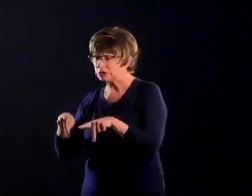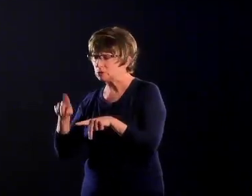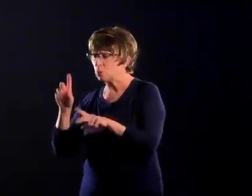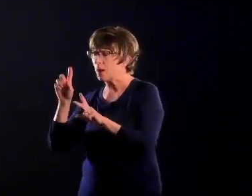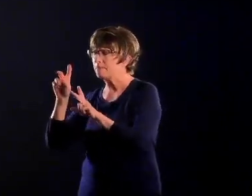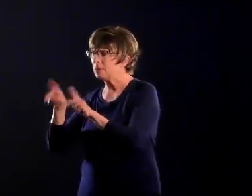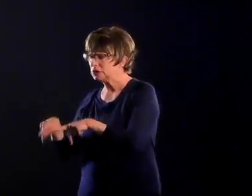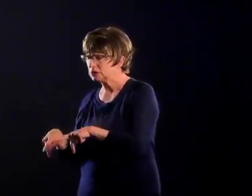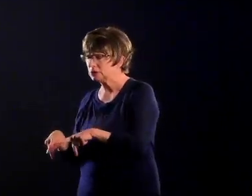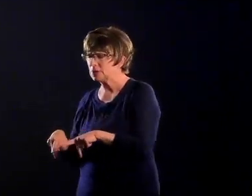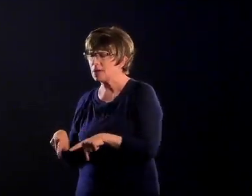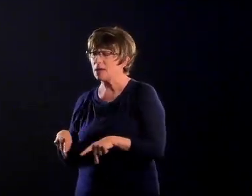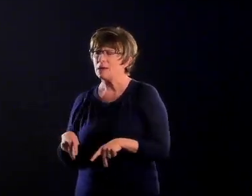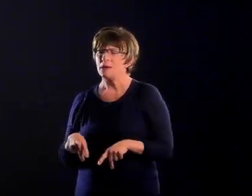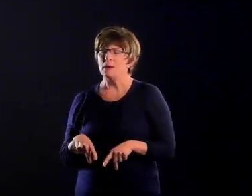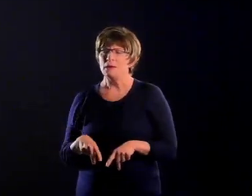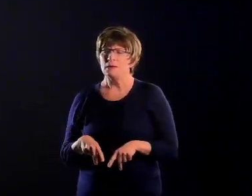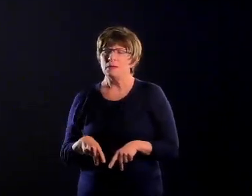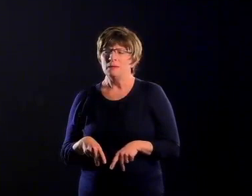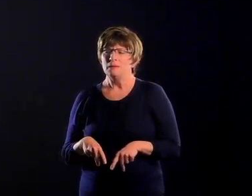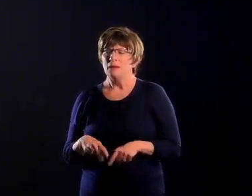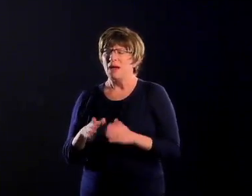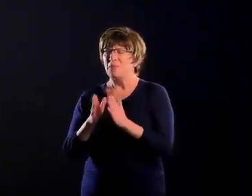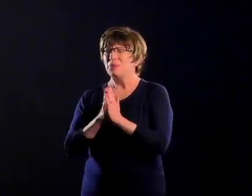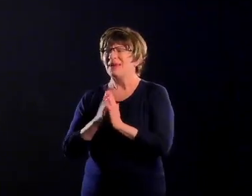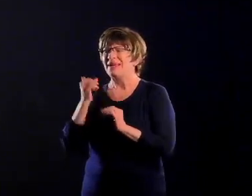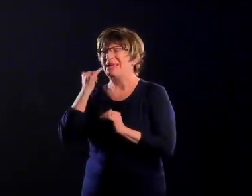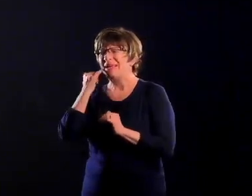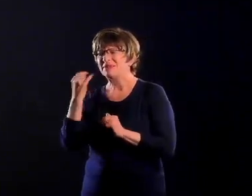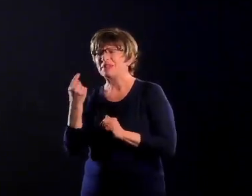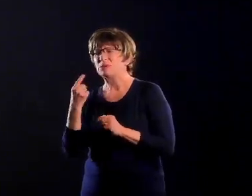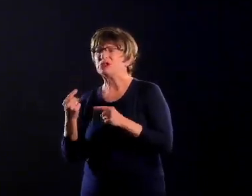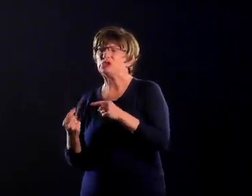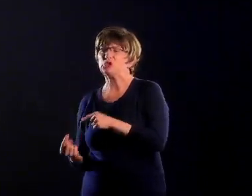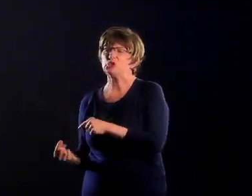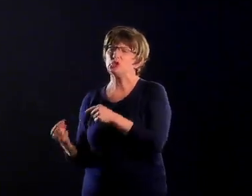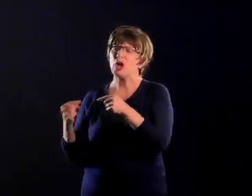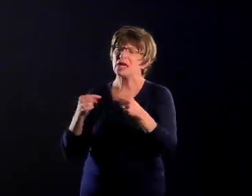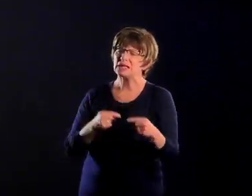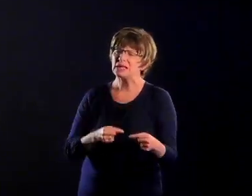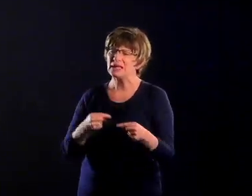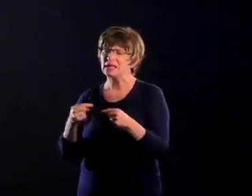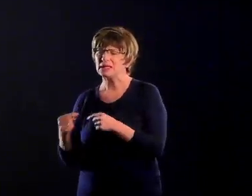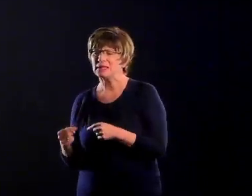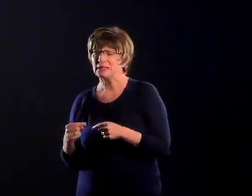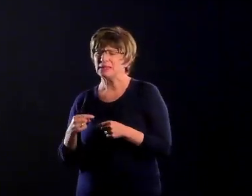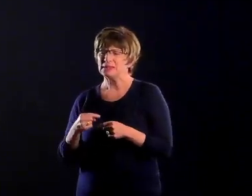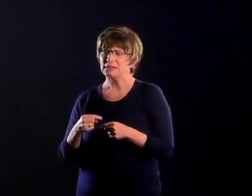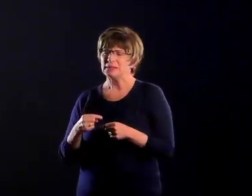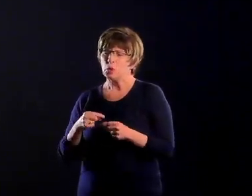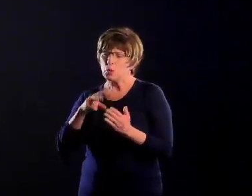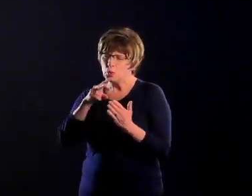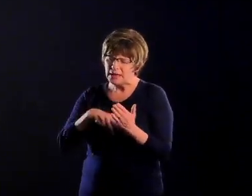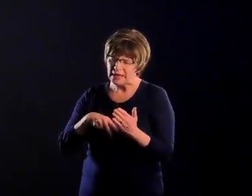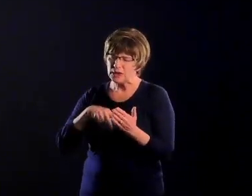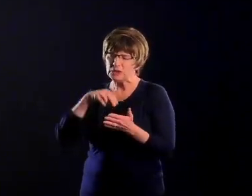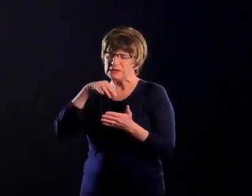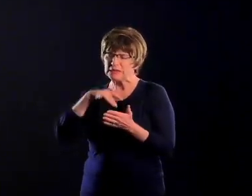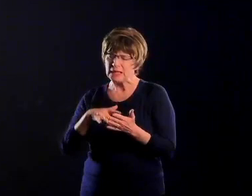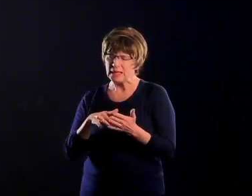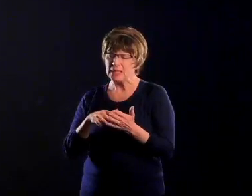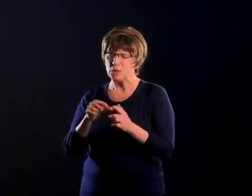that if there be anyone who is struggling, taking time, getting into the word, Lord, I pray today that they would make that commitment right